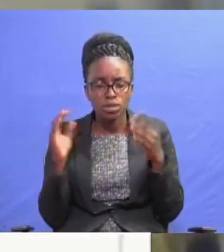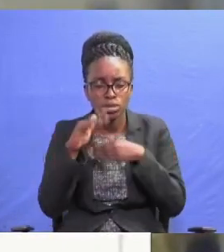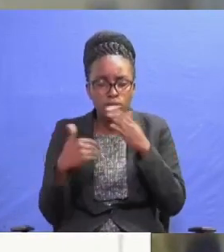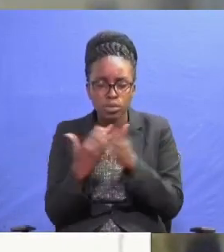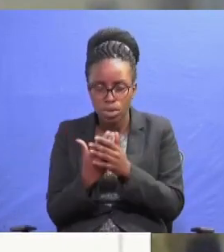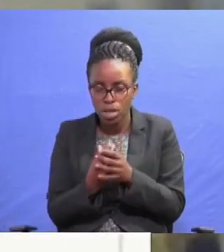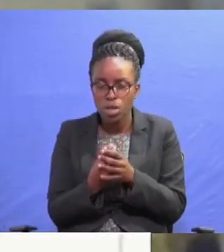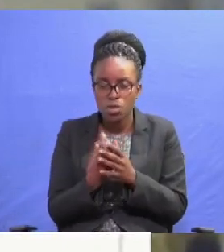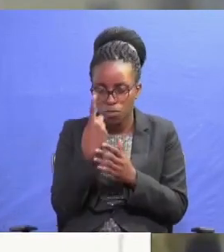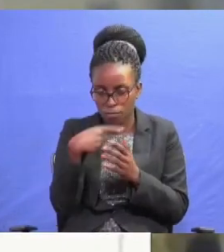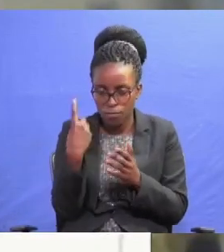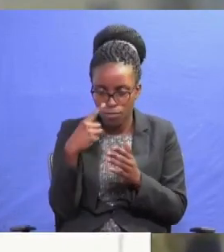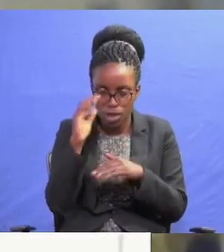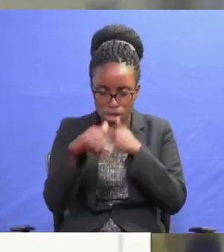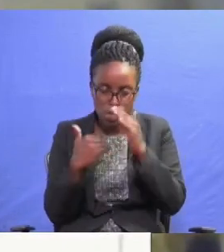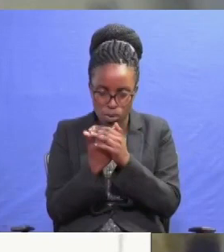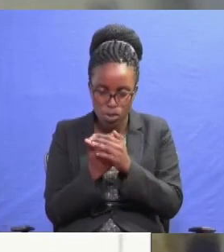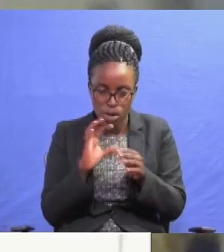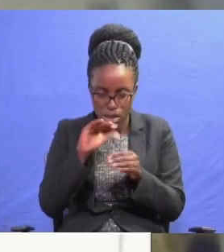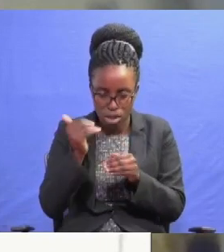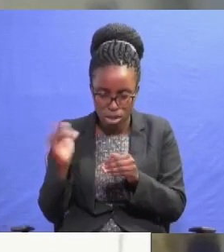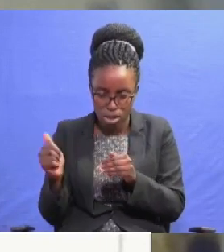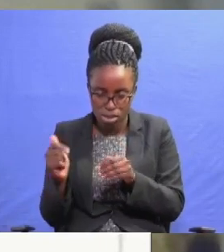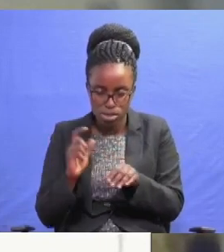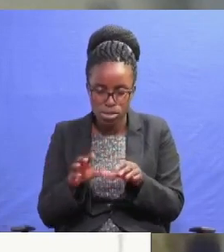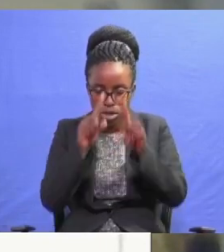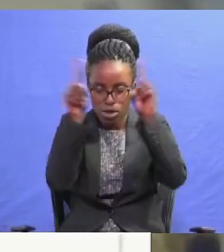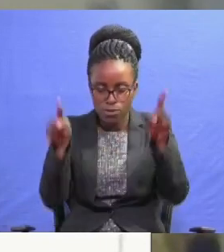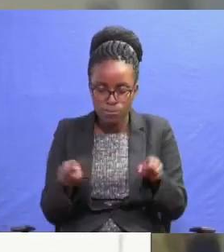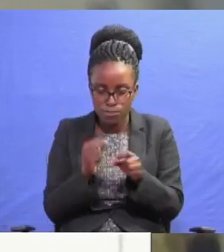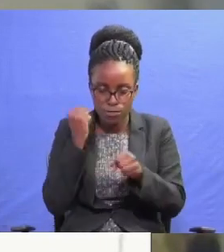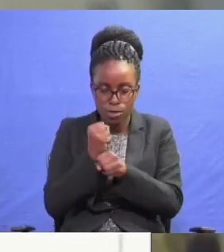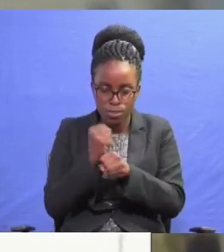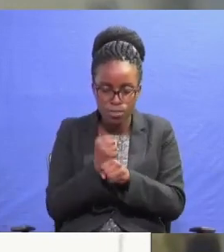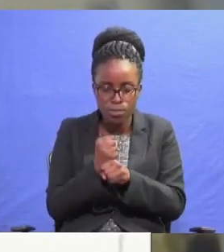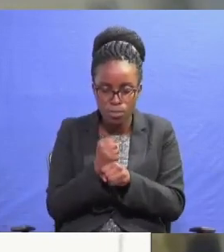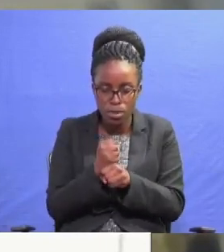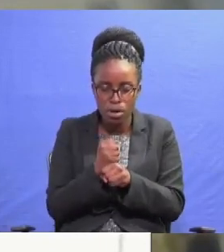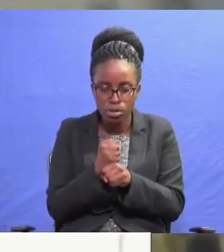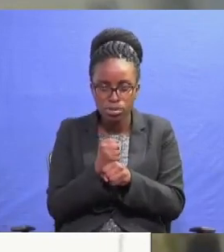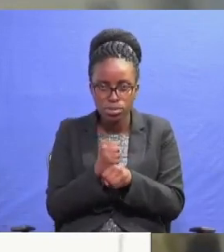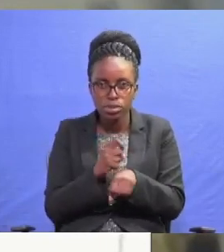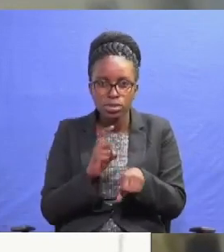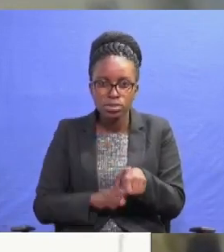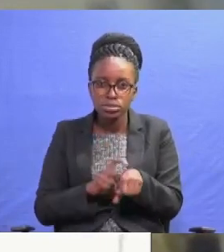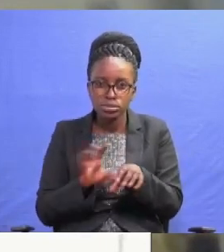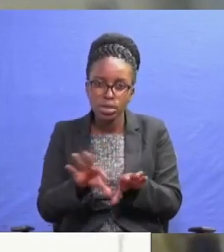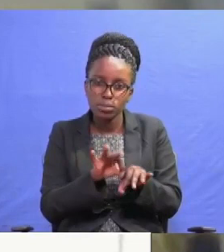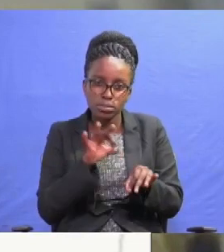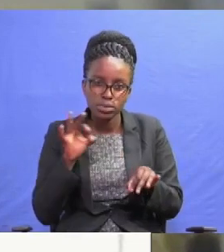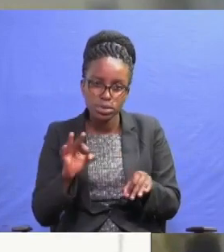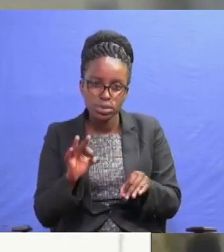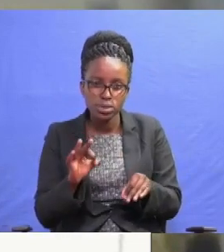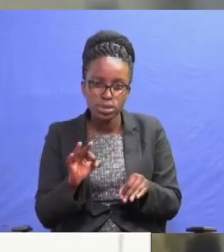country, and what it is that we need a framework that defines who takes what